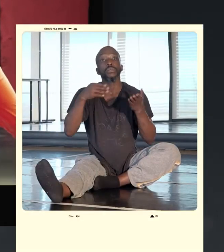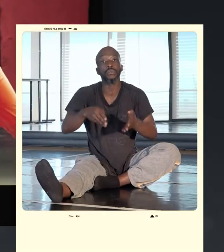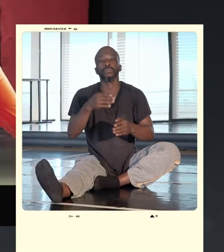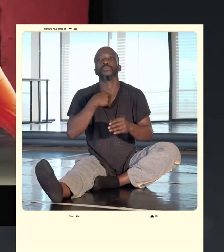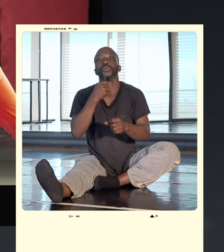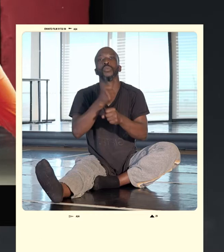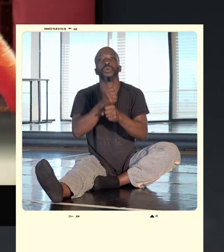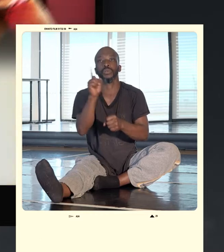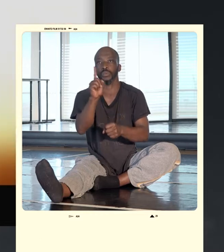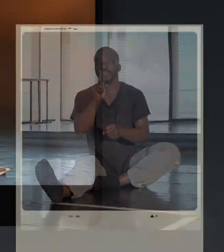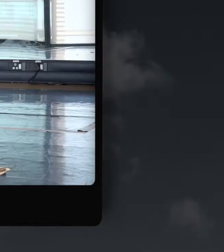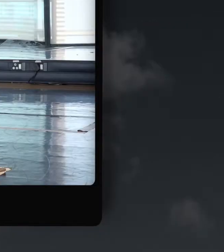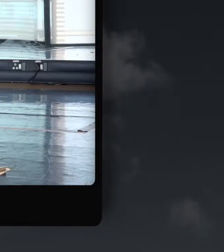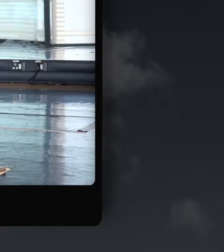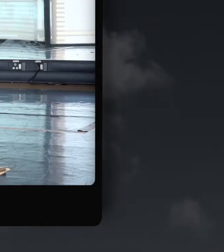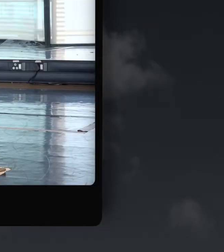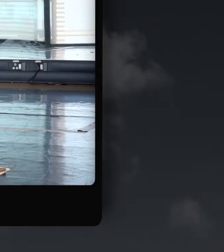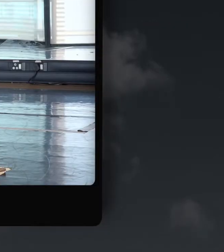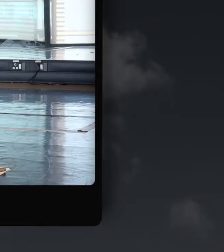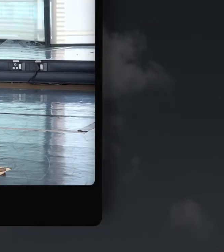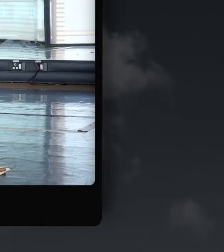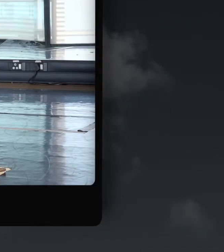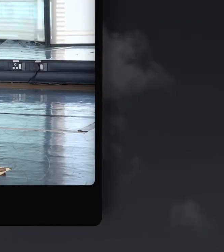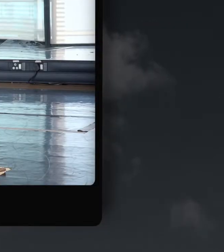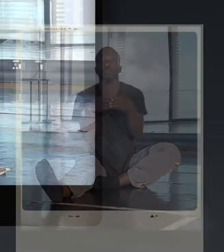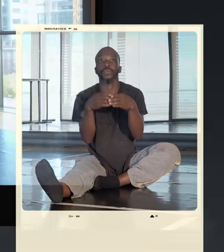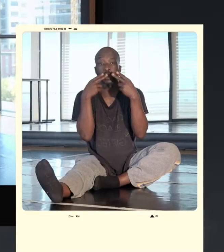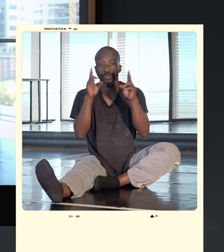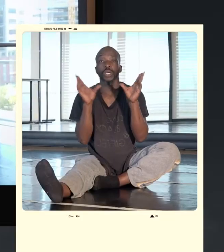I work at Unmute company where I teach sign dancing,